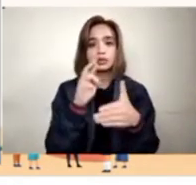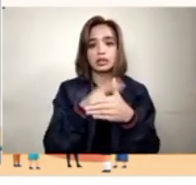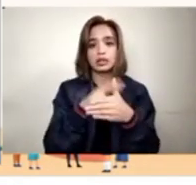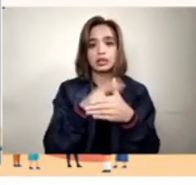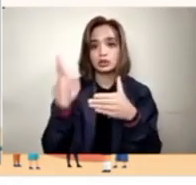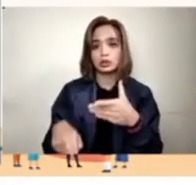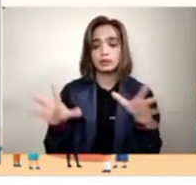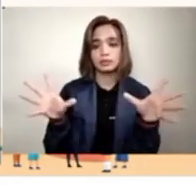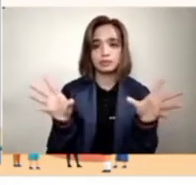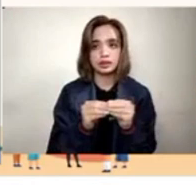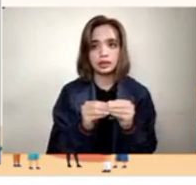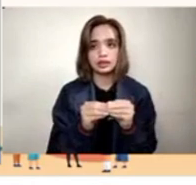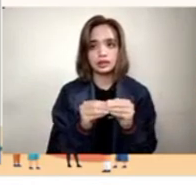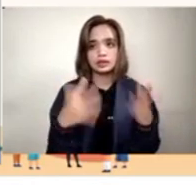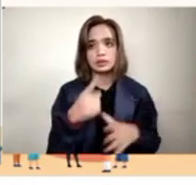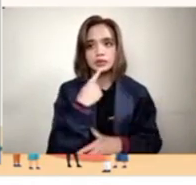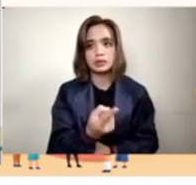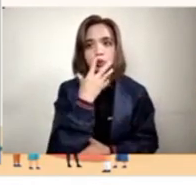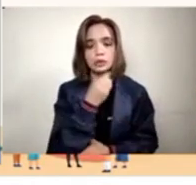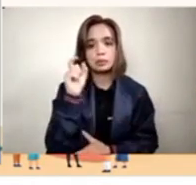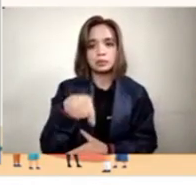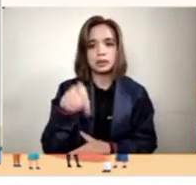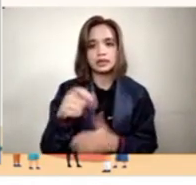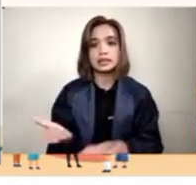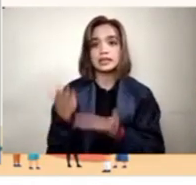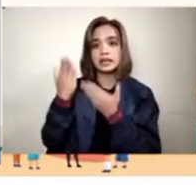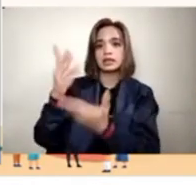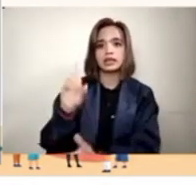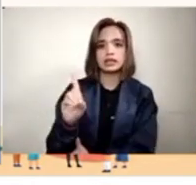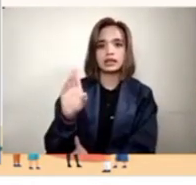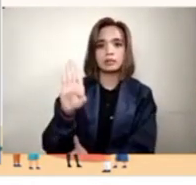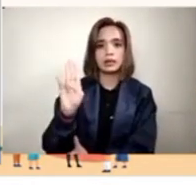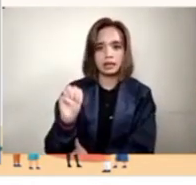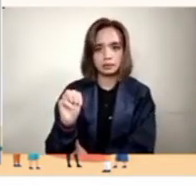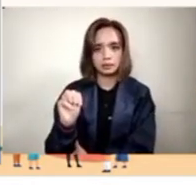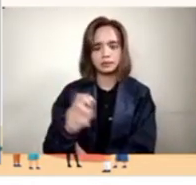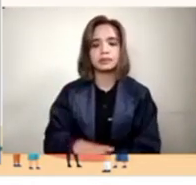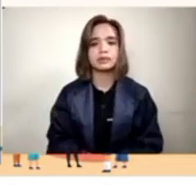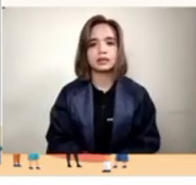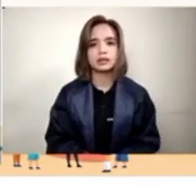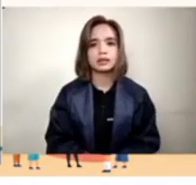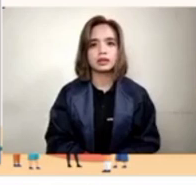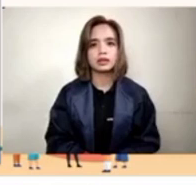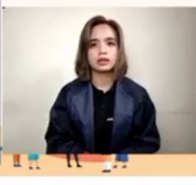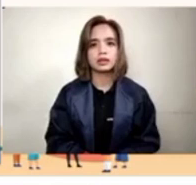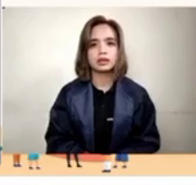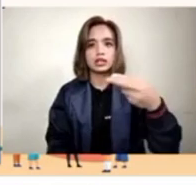of their scores as obtained, and as mentioned, it should be submitted to DBM.